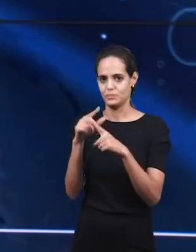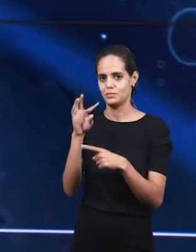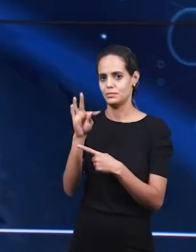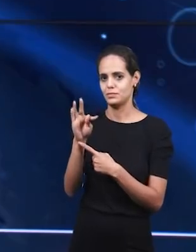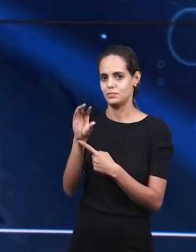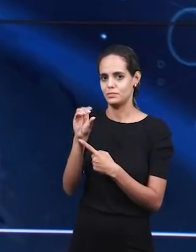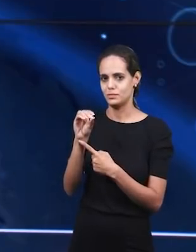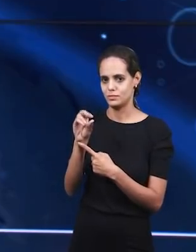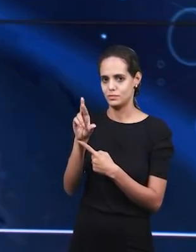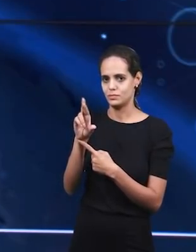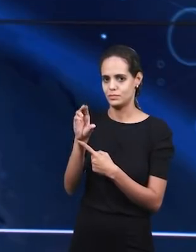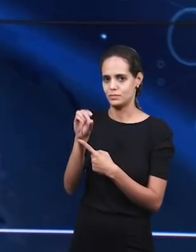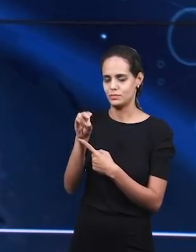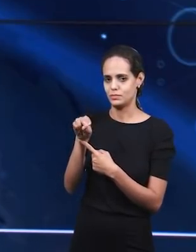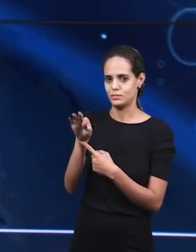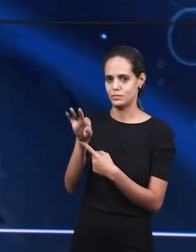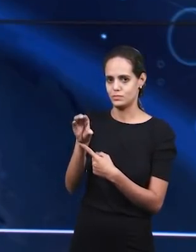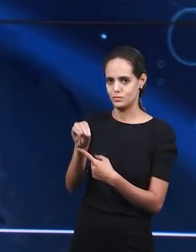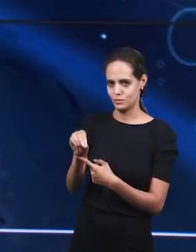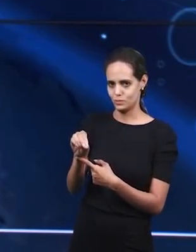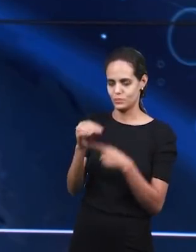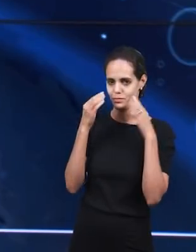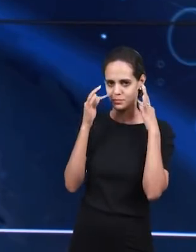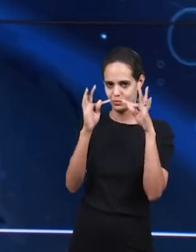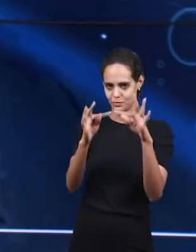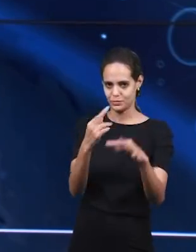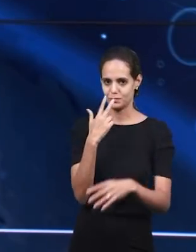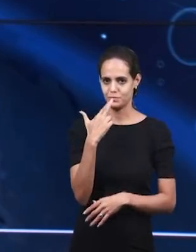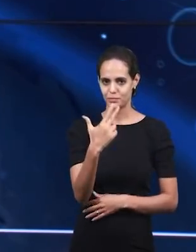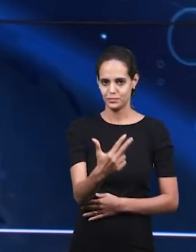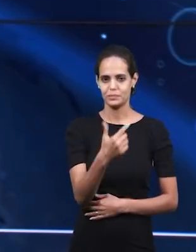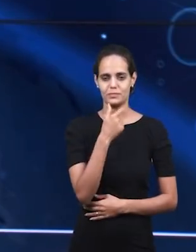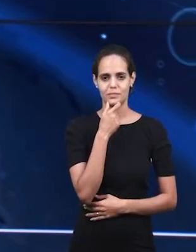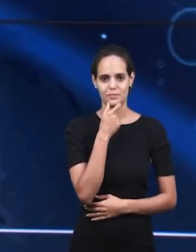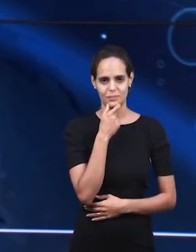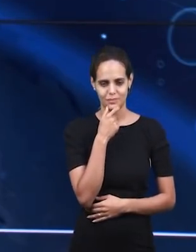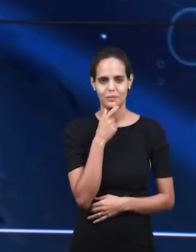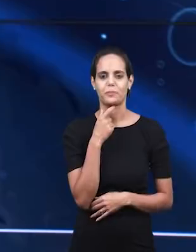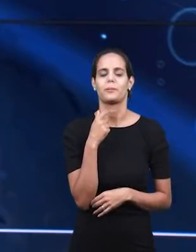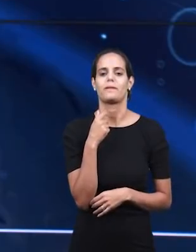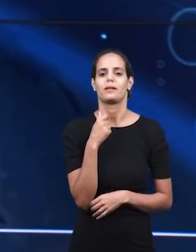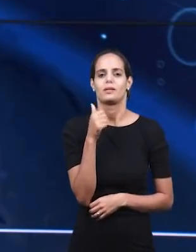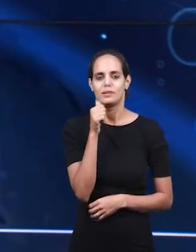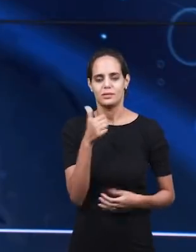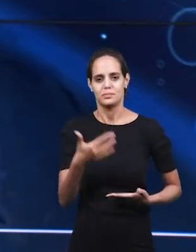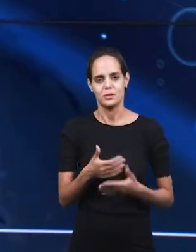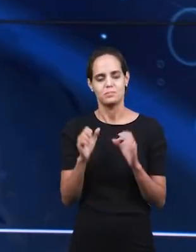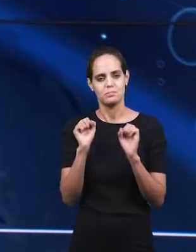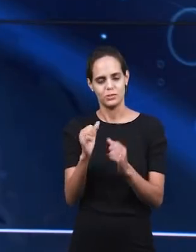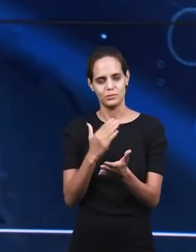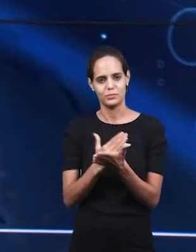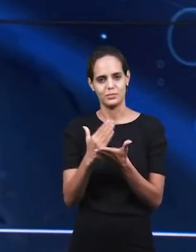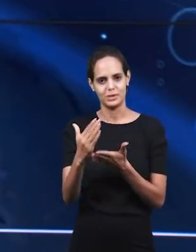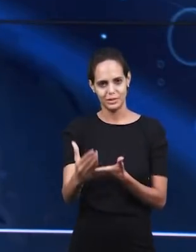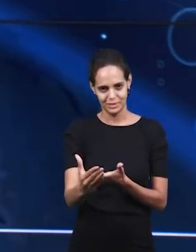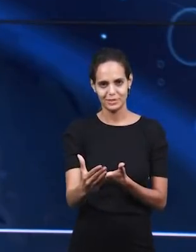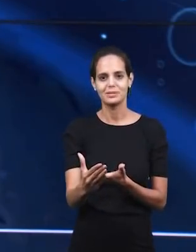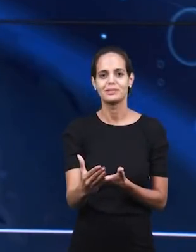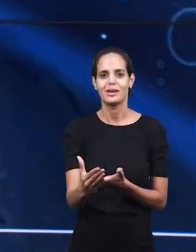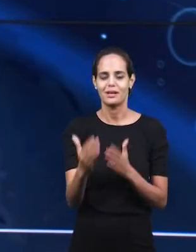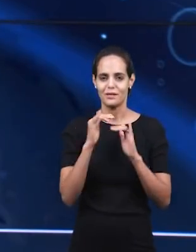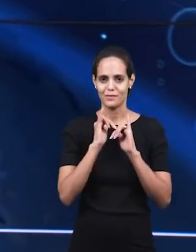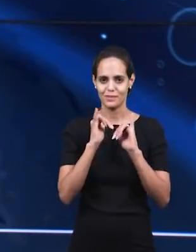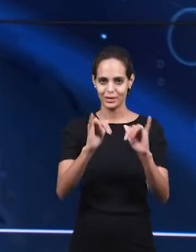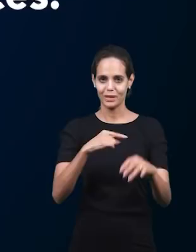agora em língua inglesa. Irmã Kalina, pode começar a falar, dando esse seu testemunho, e nós ouviremos com